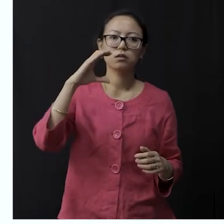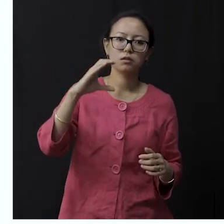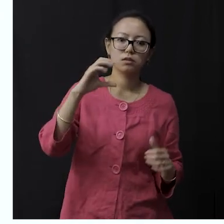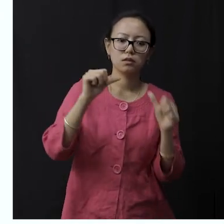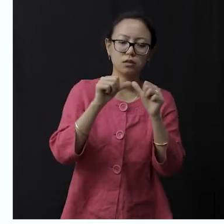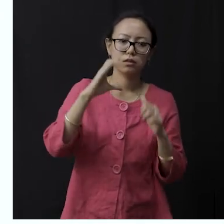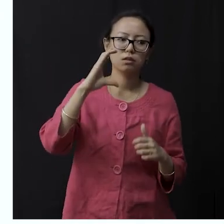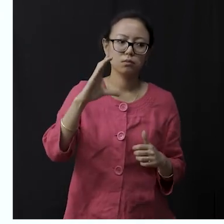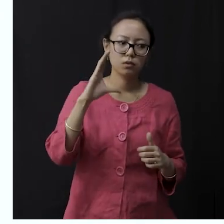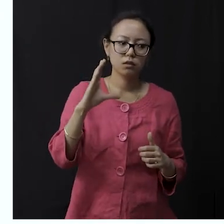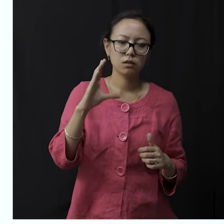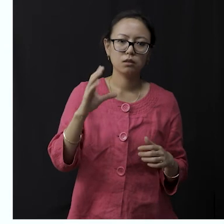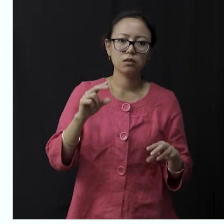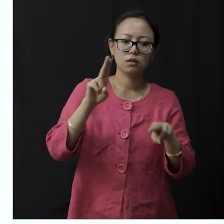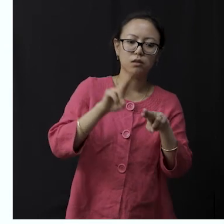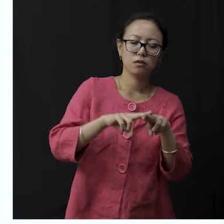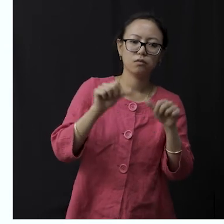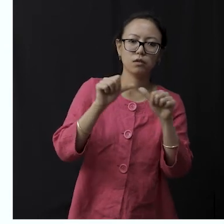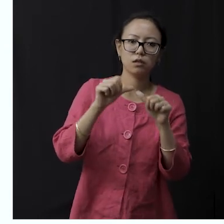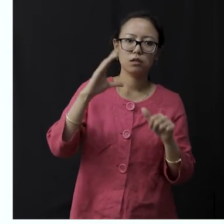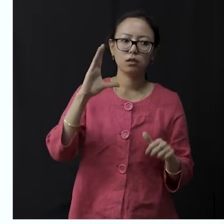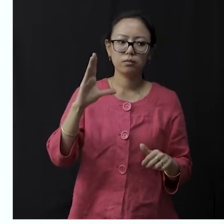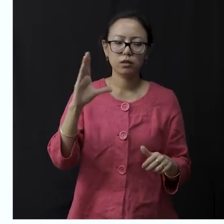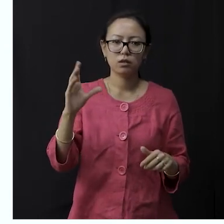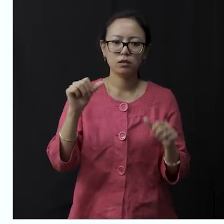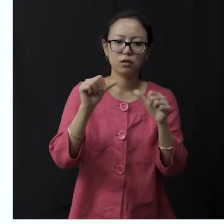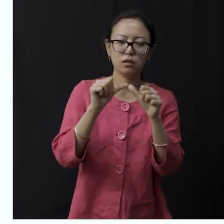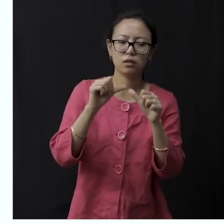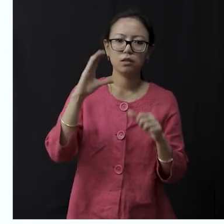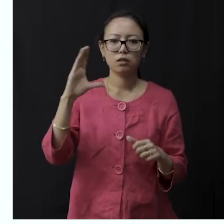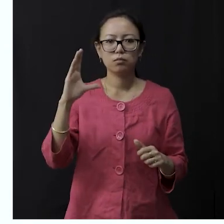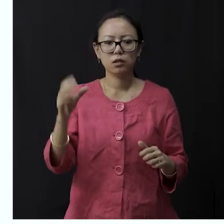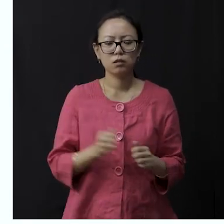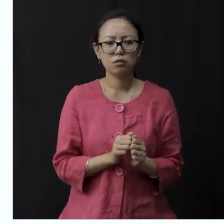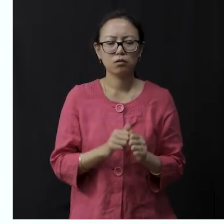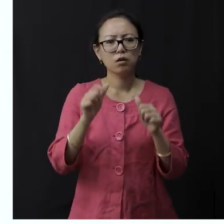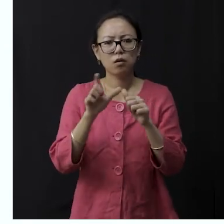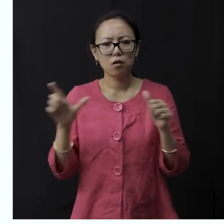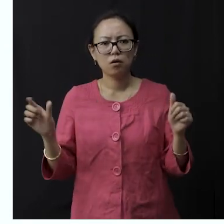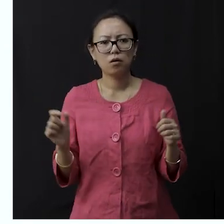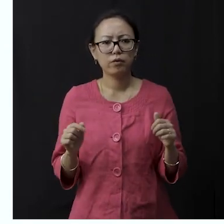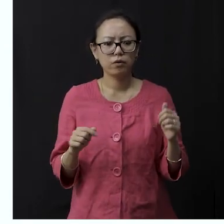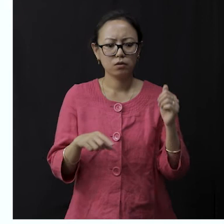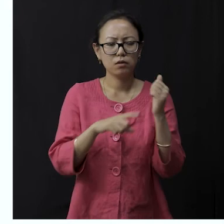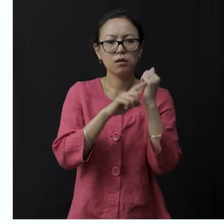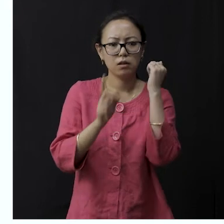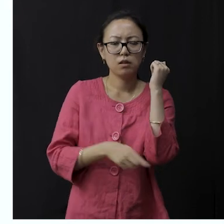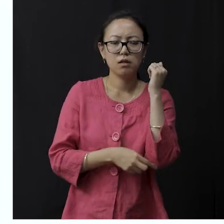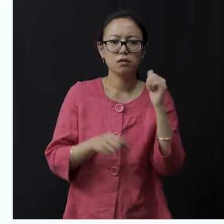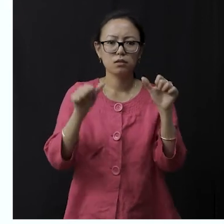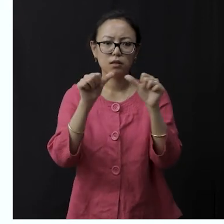See? If I cover this W, it is A-double-L. If I cover C, it is A-double-L. If I cover F, it